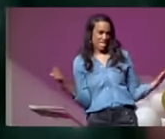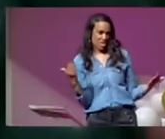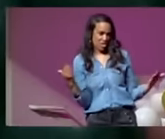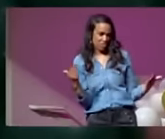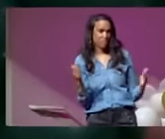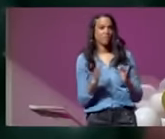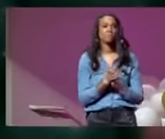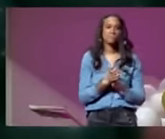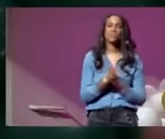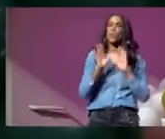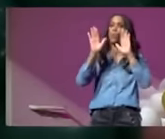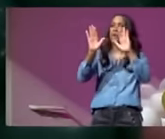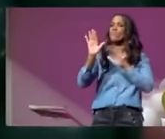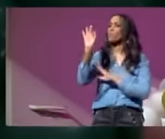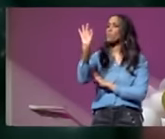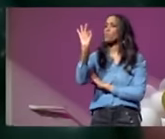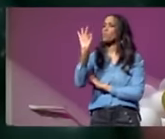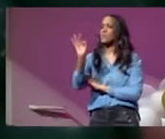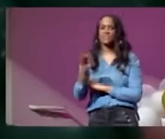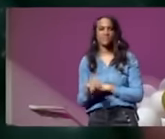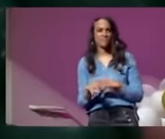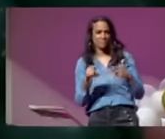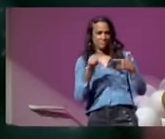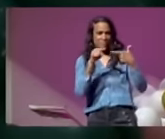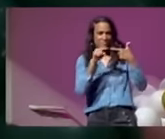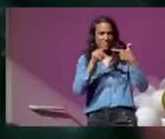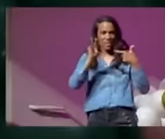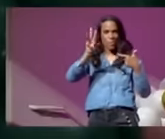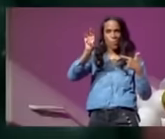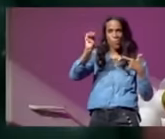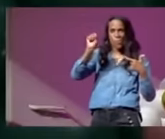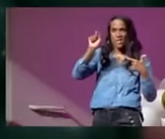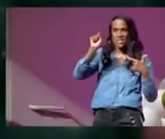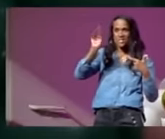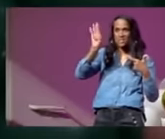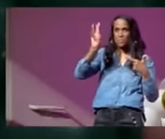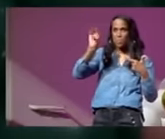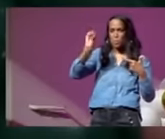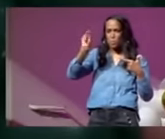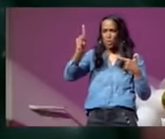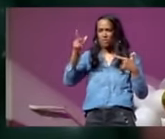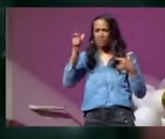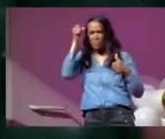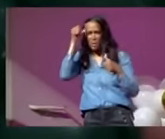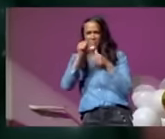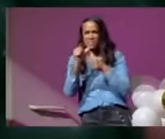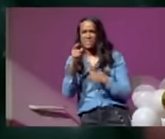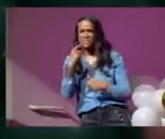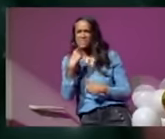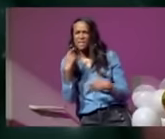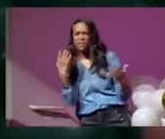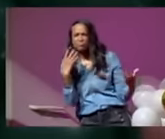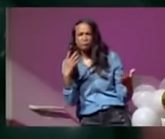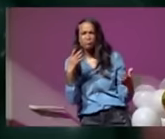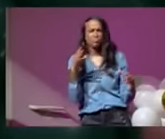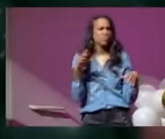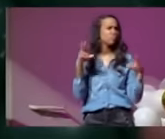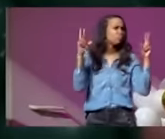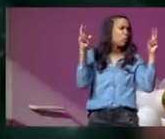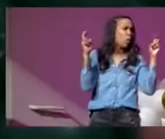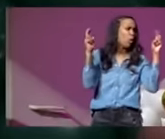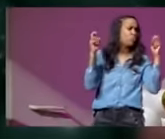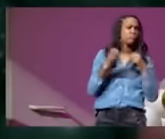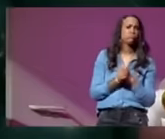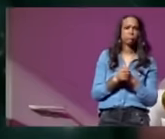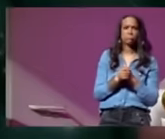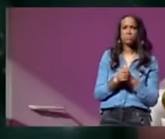in such an amazing way. At Kia Westbrook, she had this line that just got me. She said, you quoted